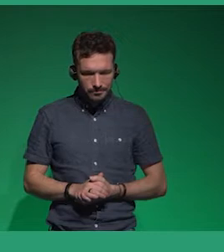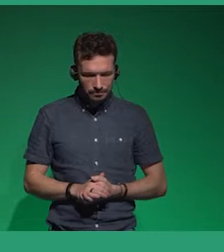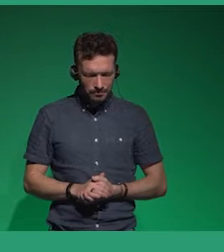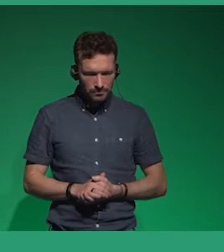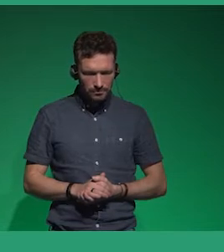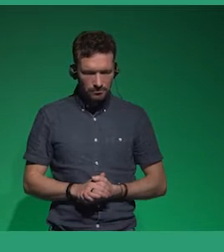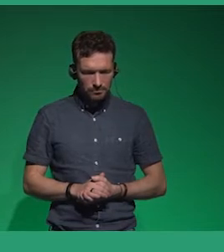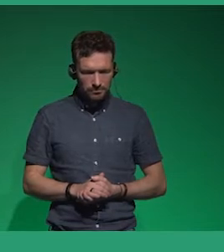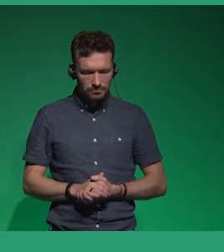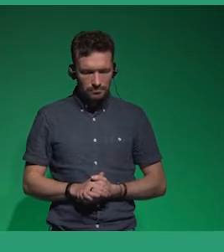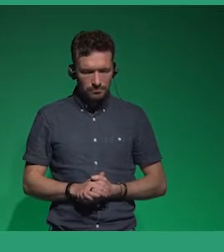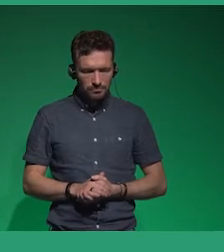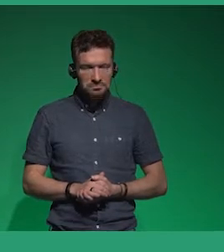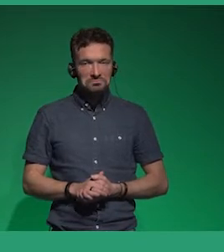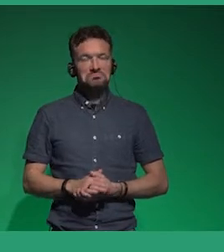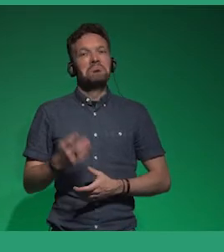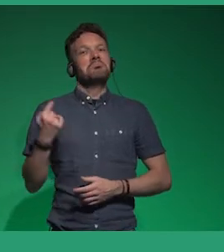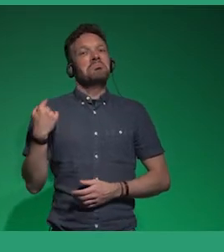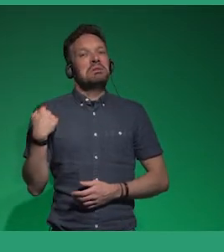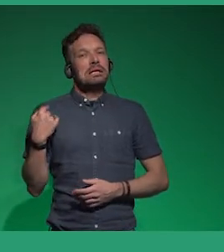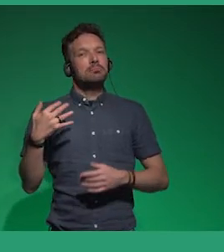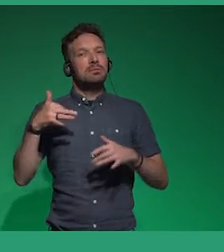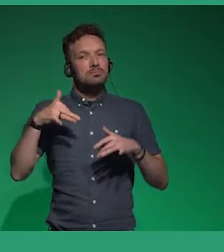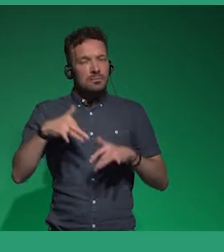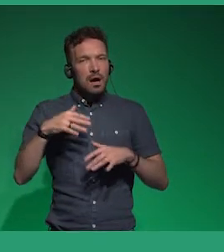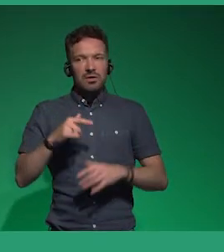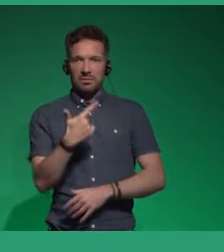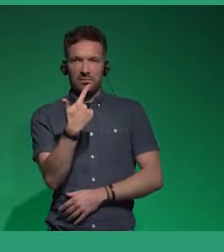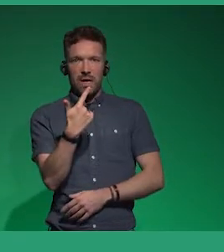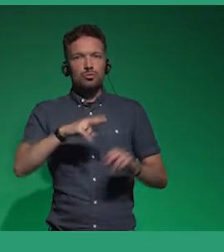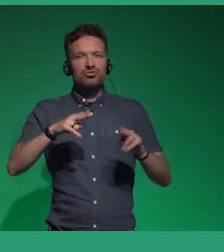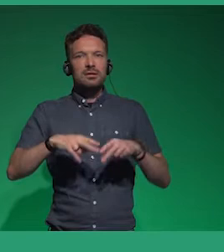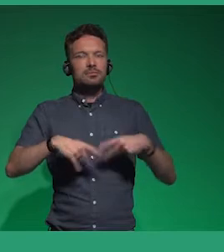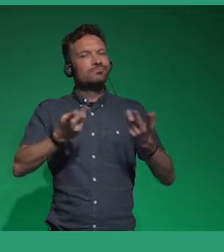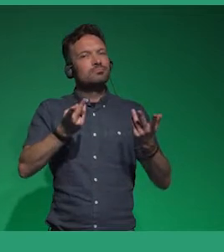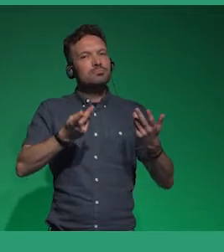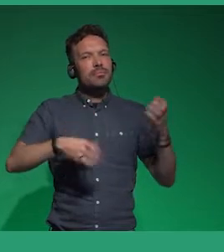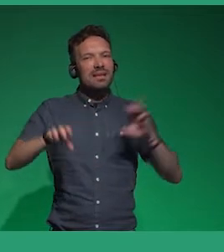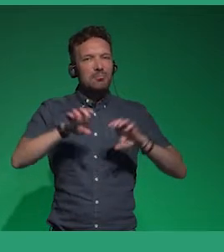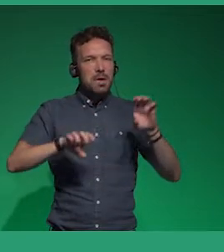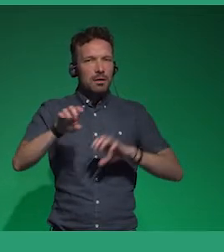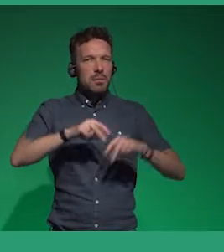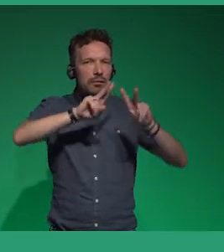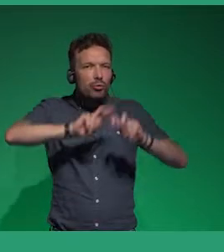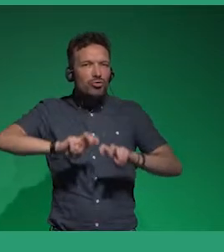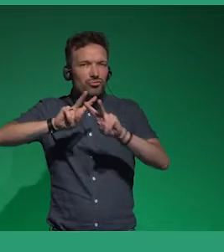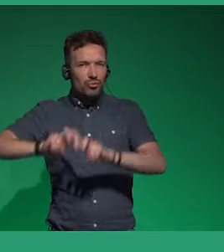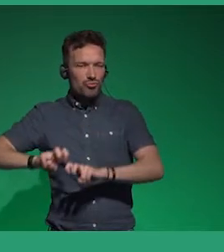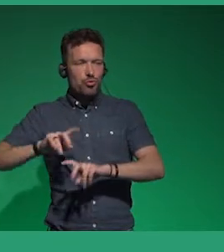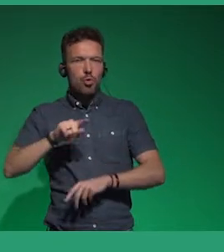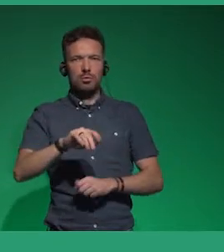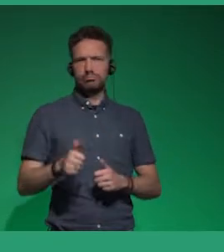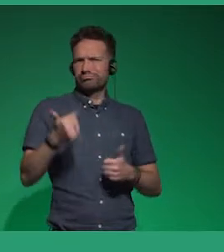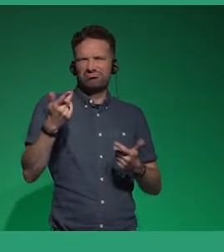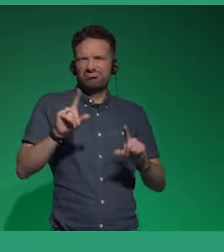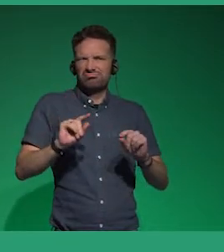plantations. And the one is a management experiment where we looked especially at the fertilizer application